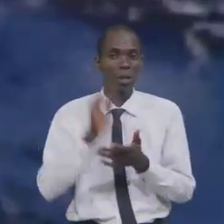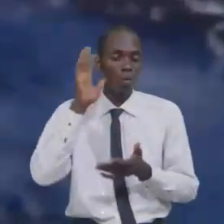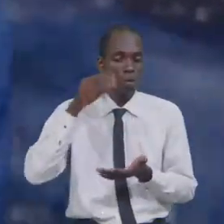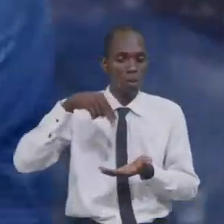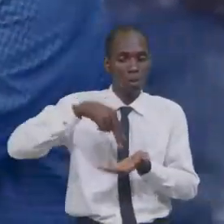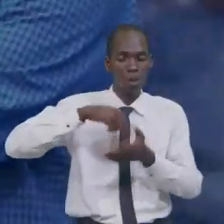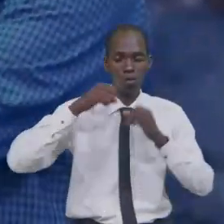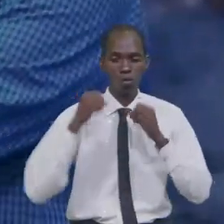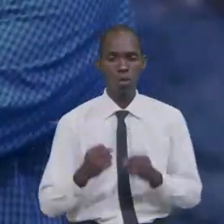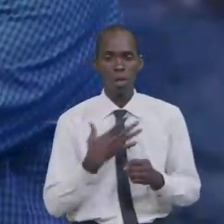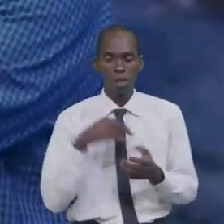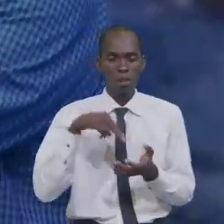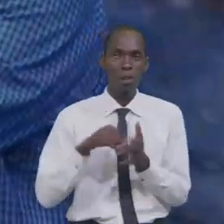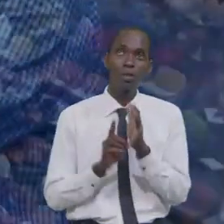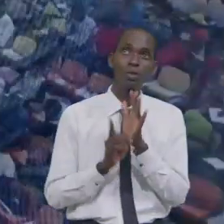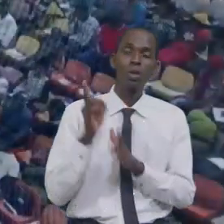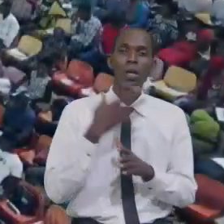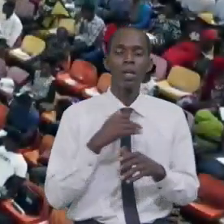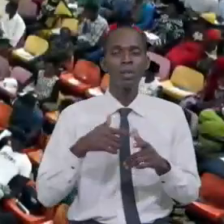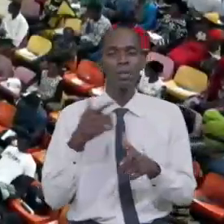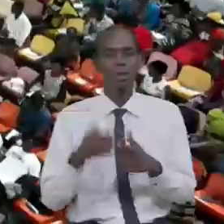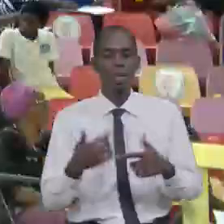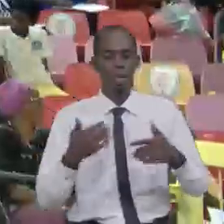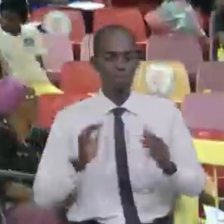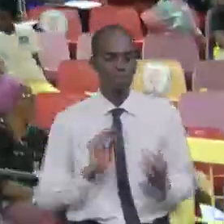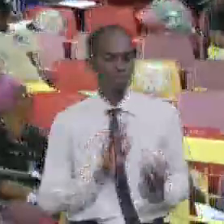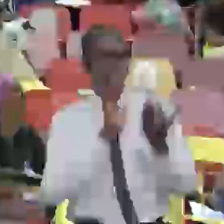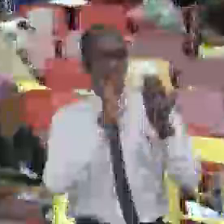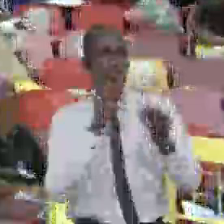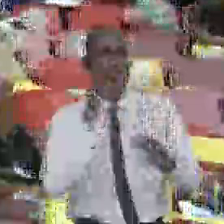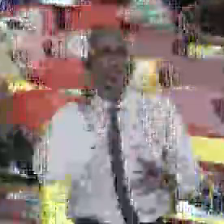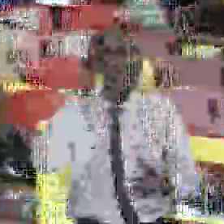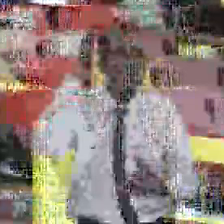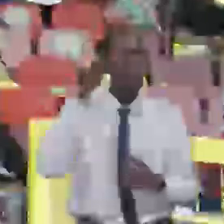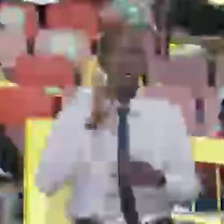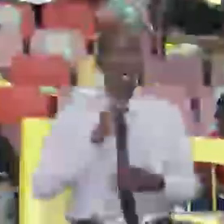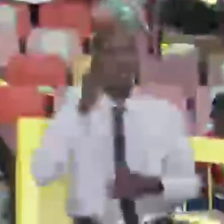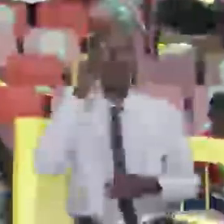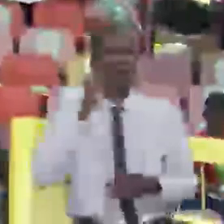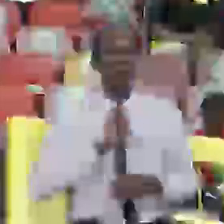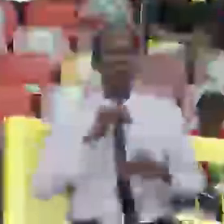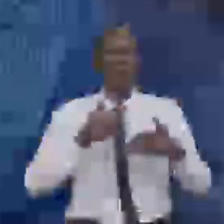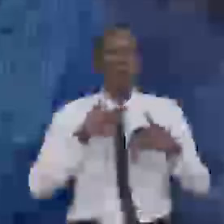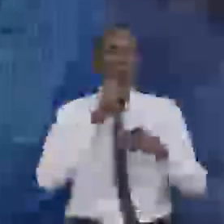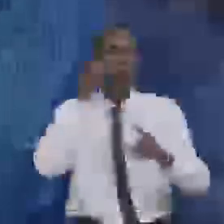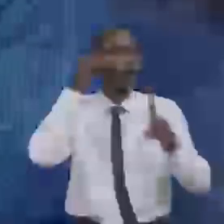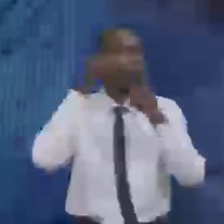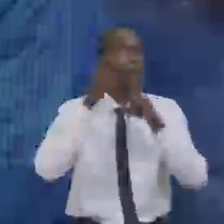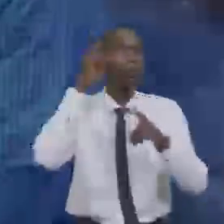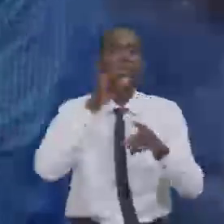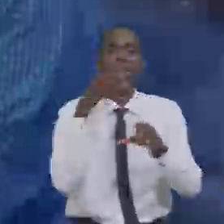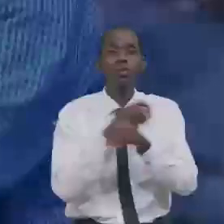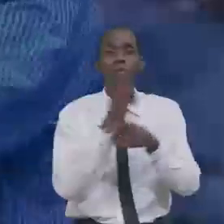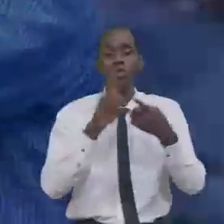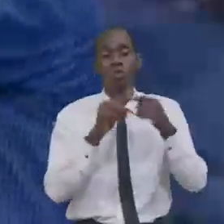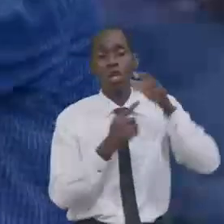stand erect and then face the future and know I have a goal, and it's getting you to the peak. You will